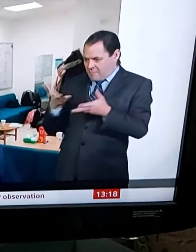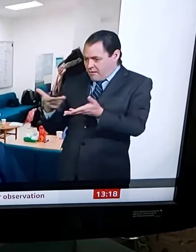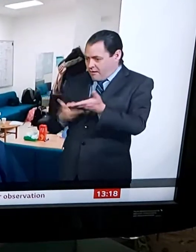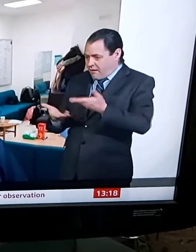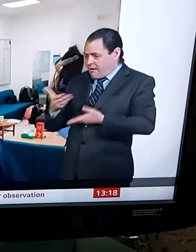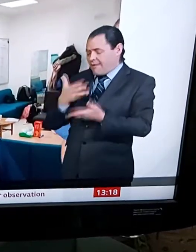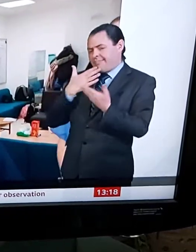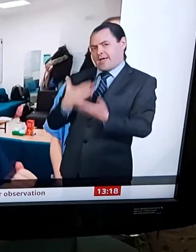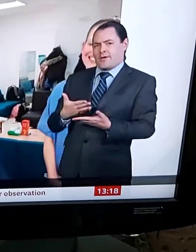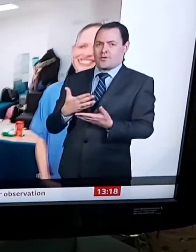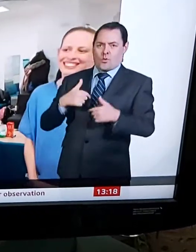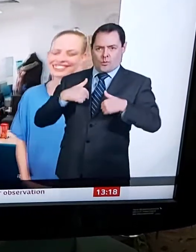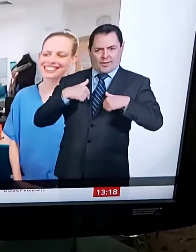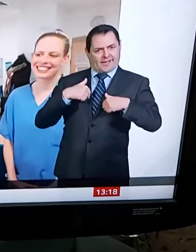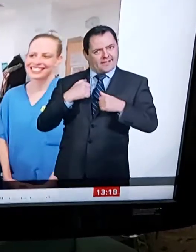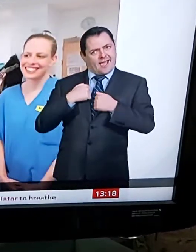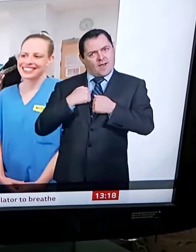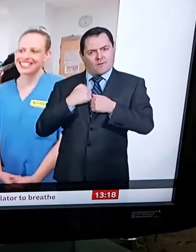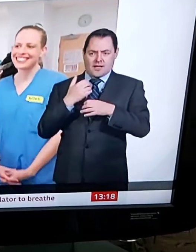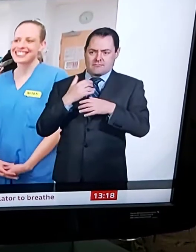look after people. So thank you so much.